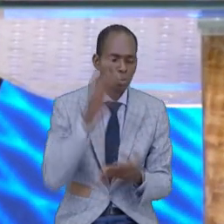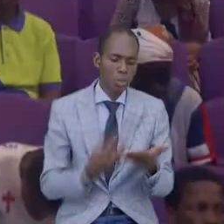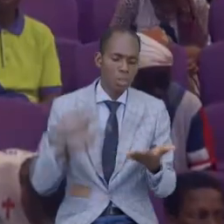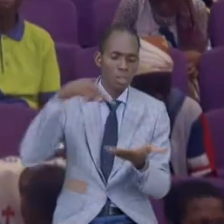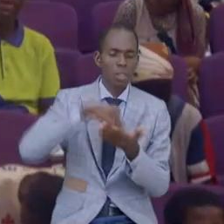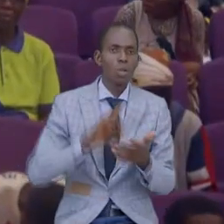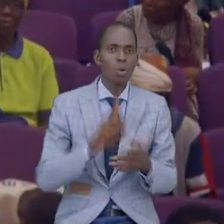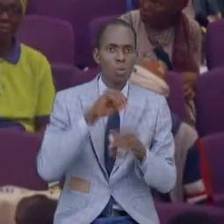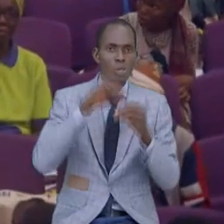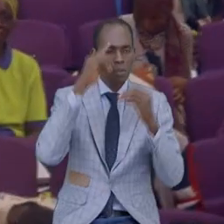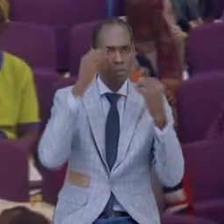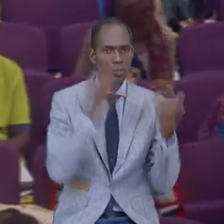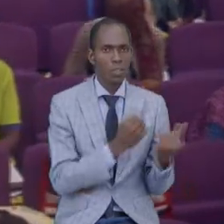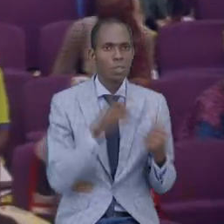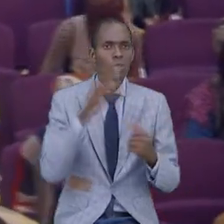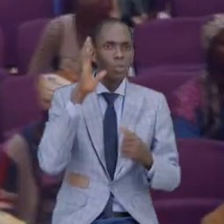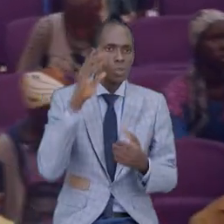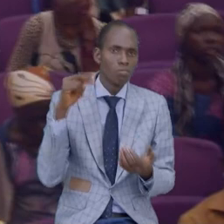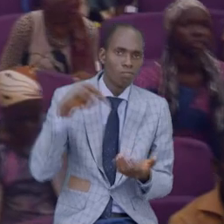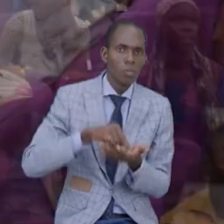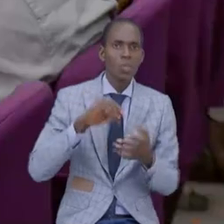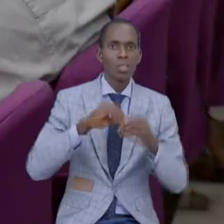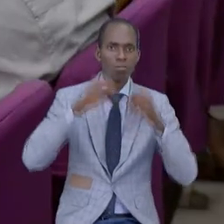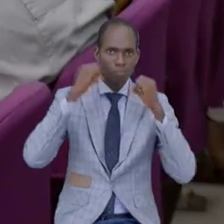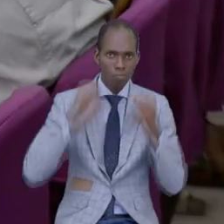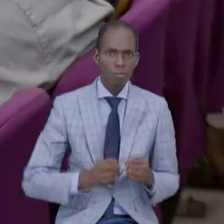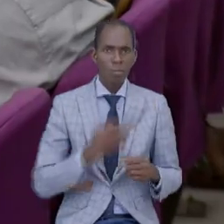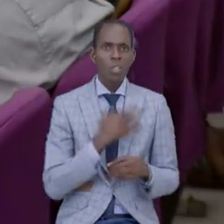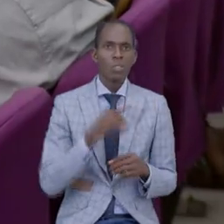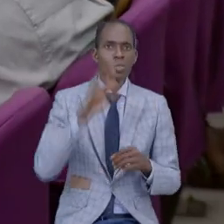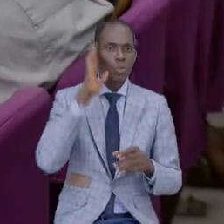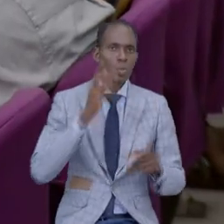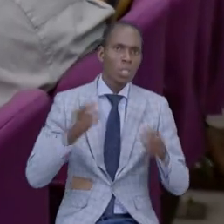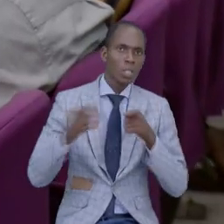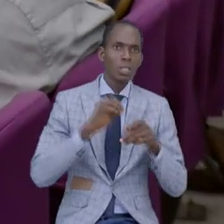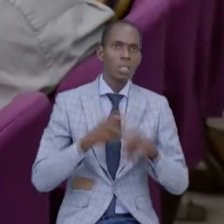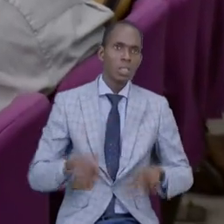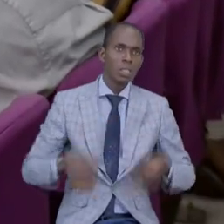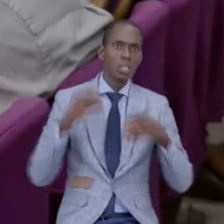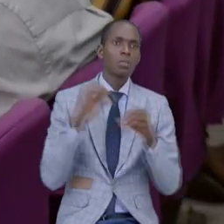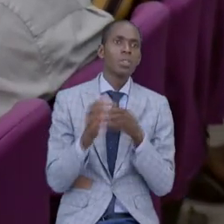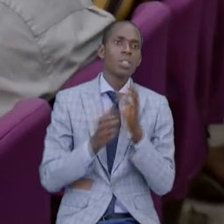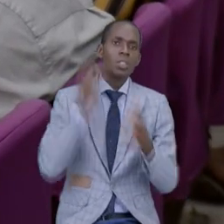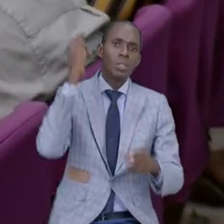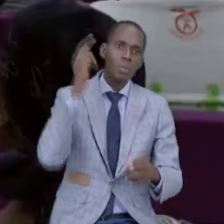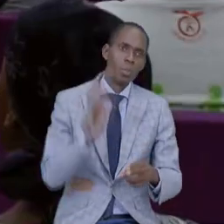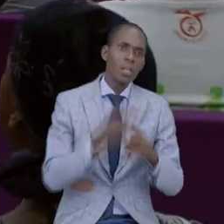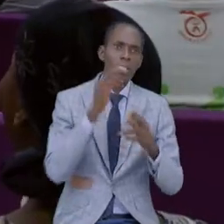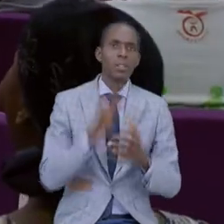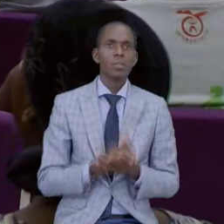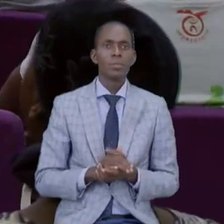faith. You rise up in strength, and you will reign in life in Jesus'